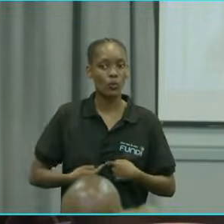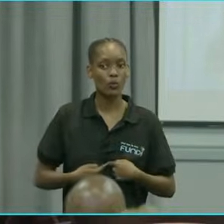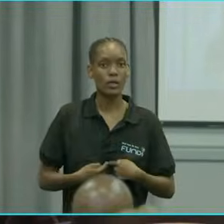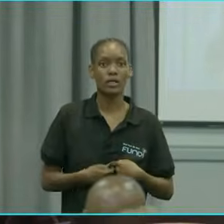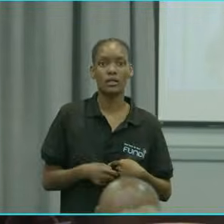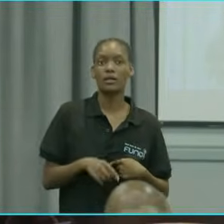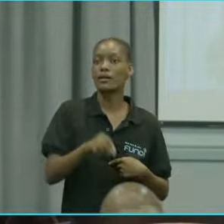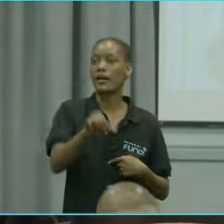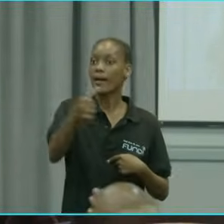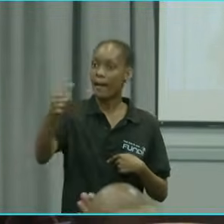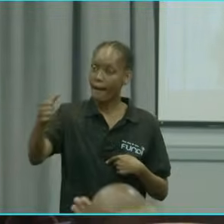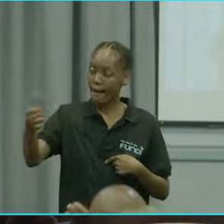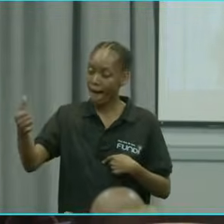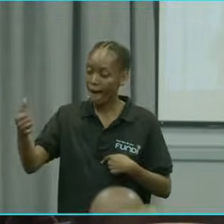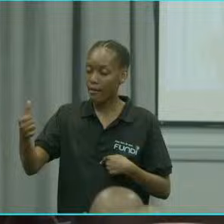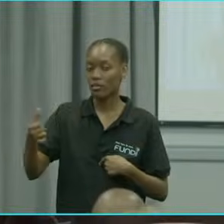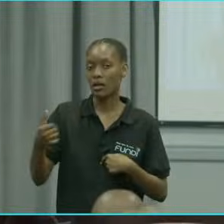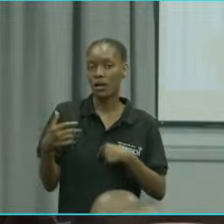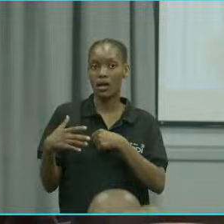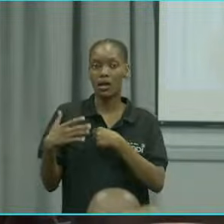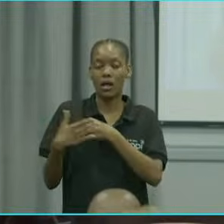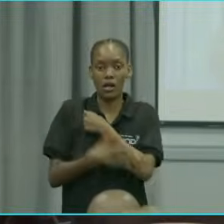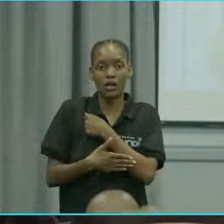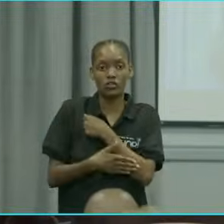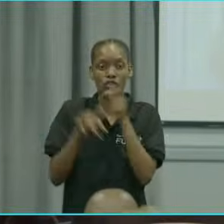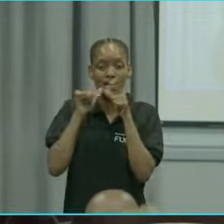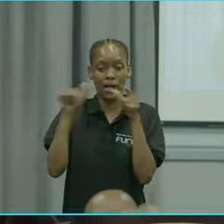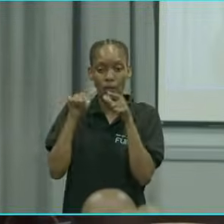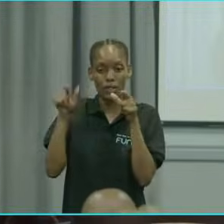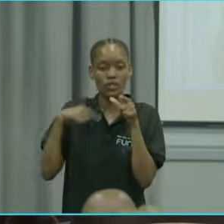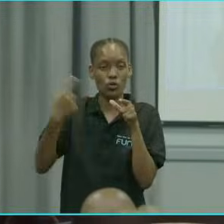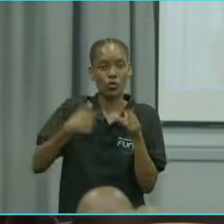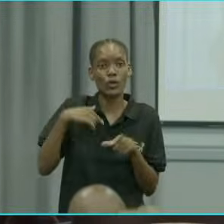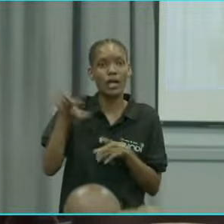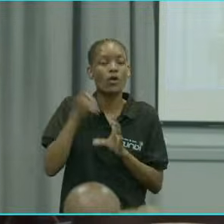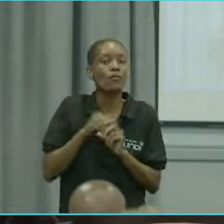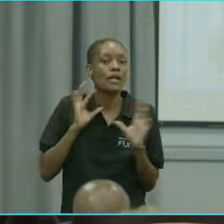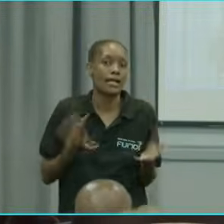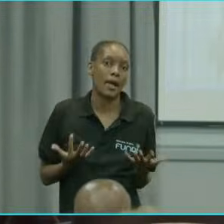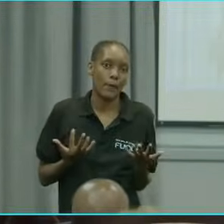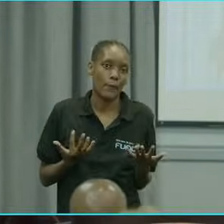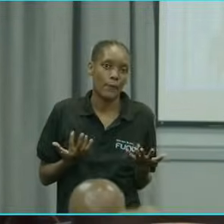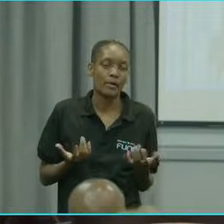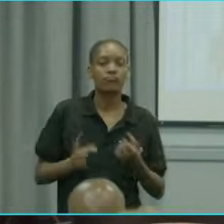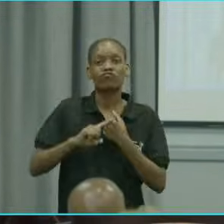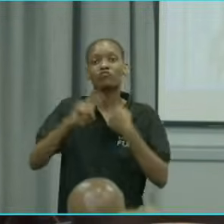accommodating those languages from the foreign nationals? And lastly,